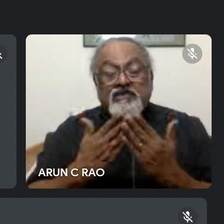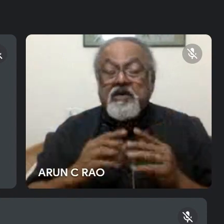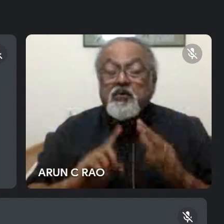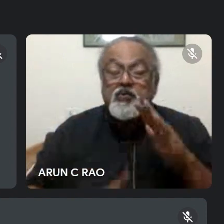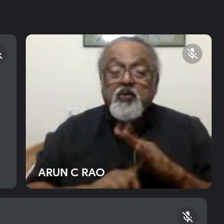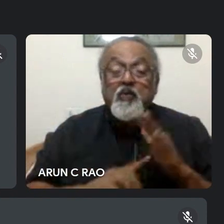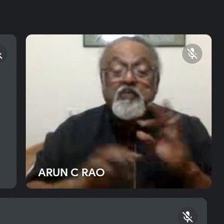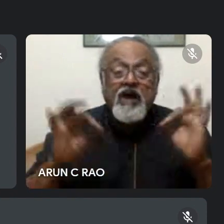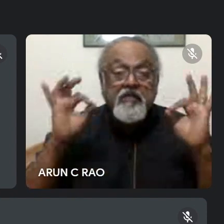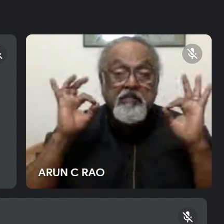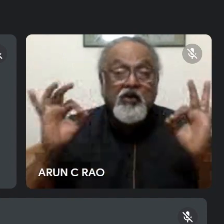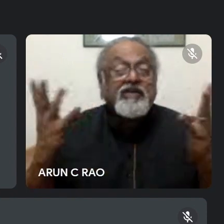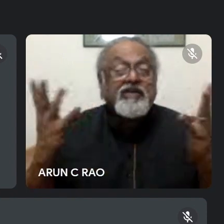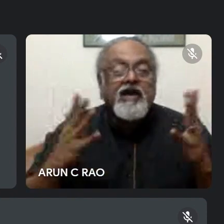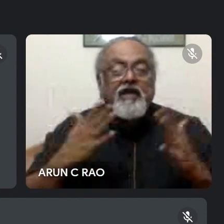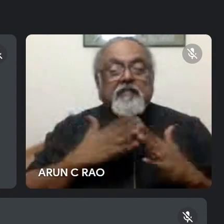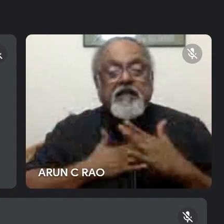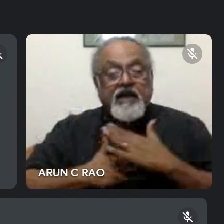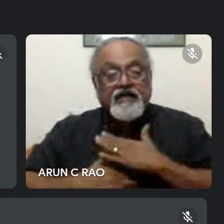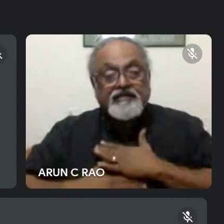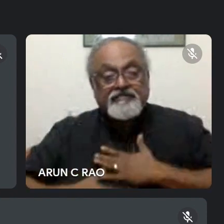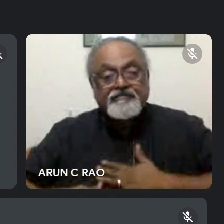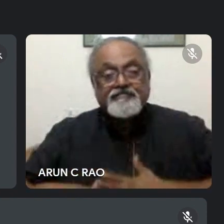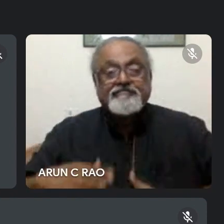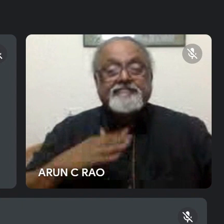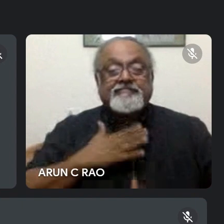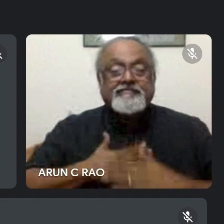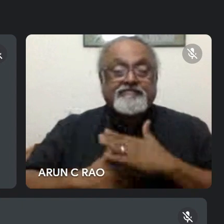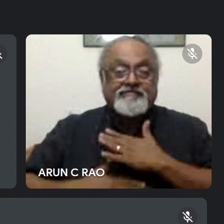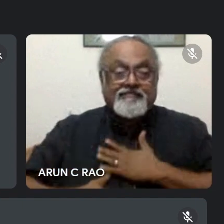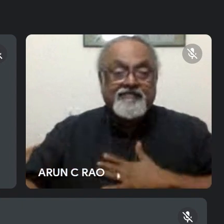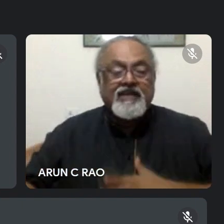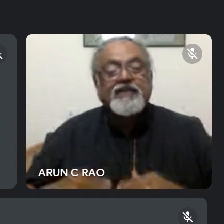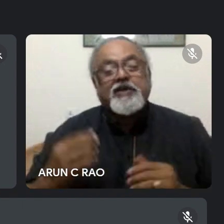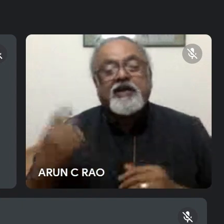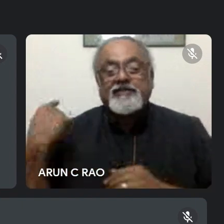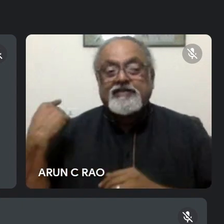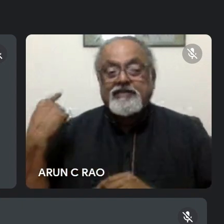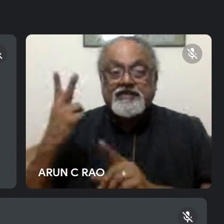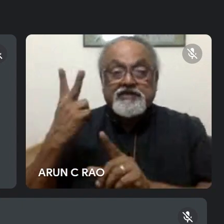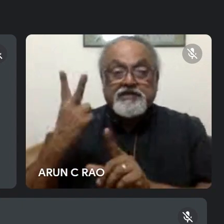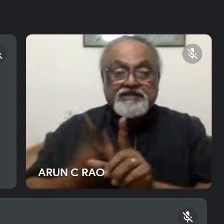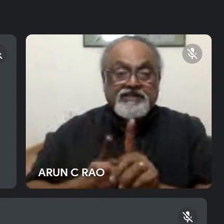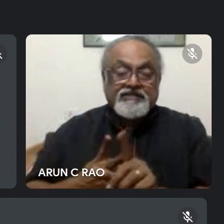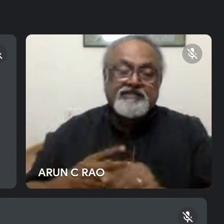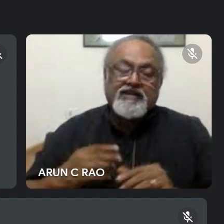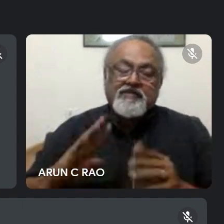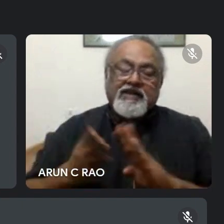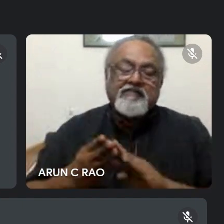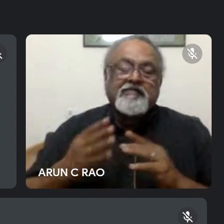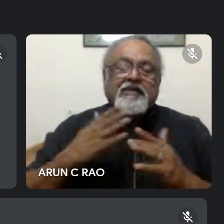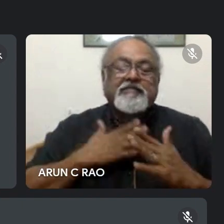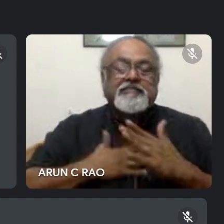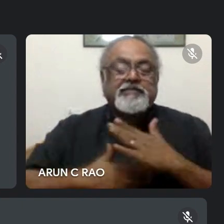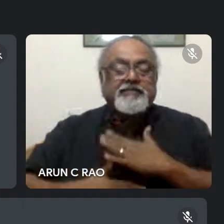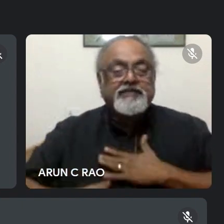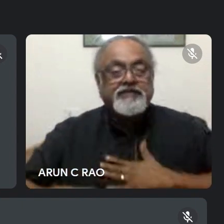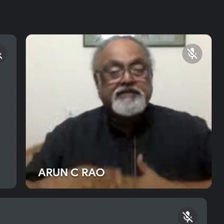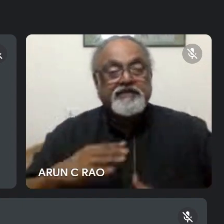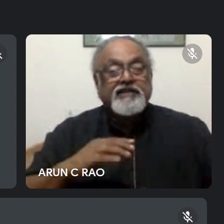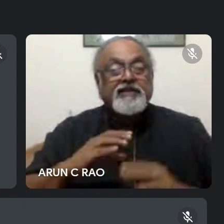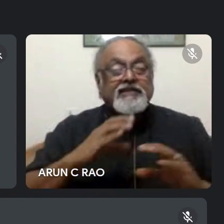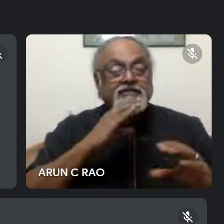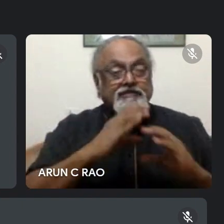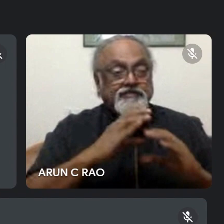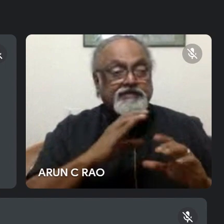and in the last 2 years, I think I'm a lot more patient. I communicate even to my dog as though I'm talking